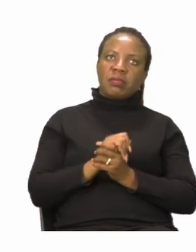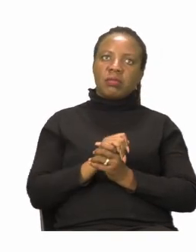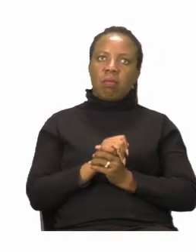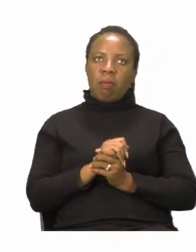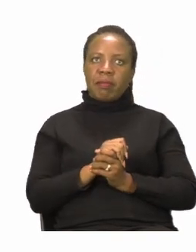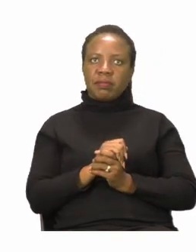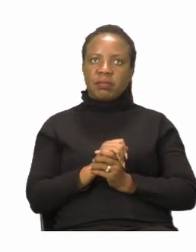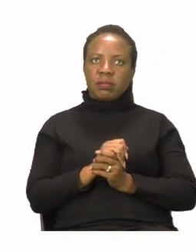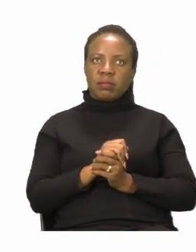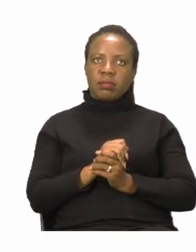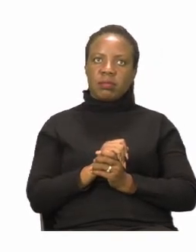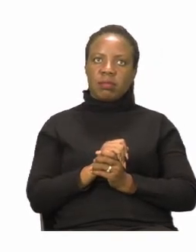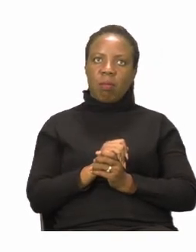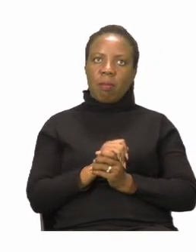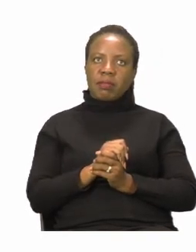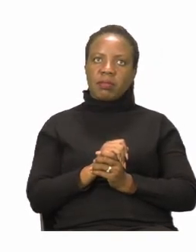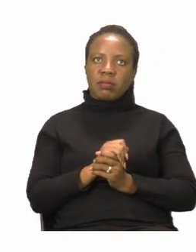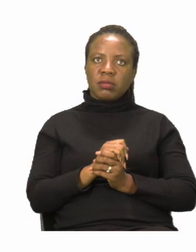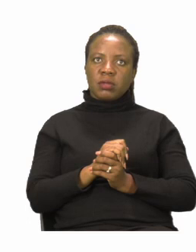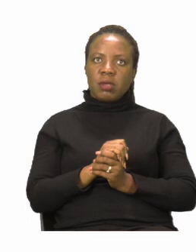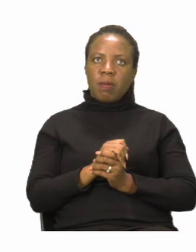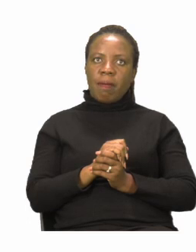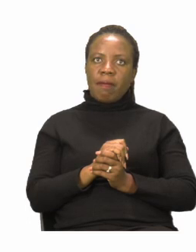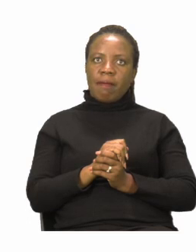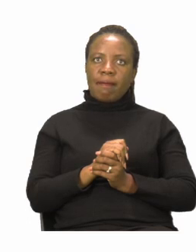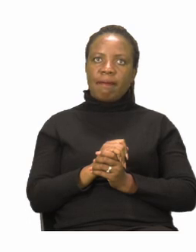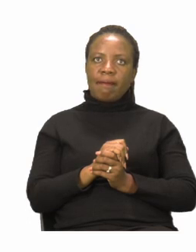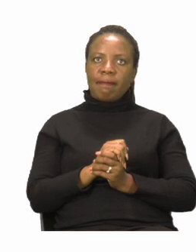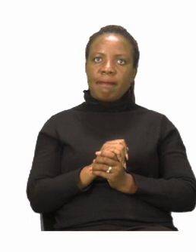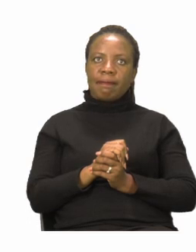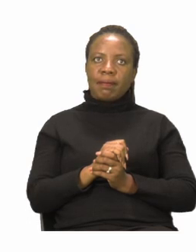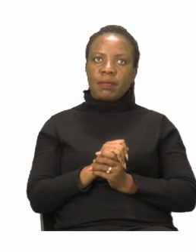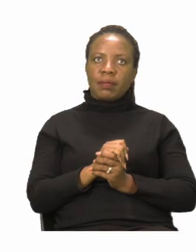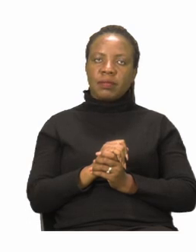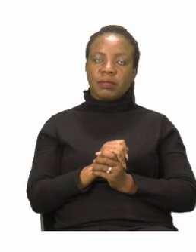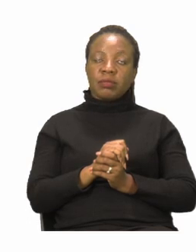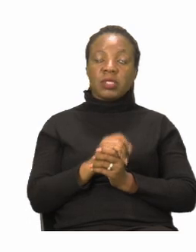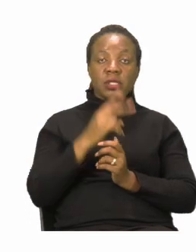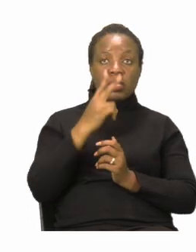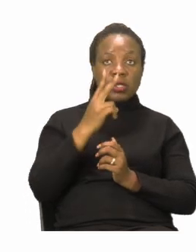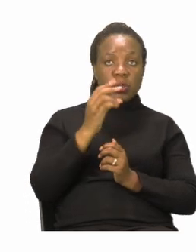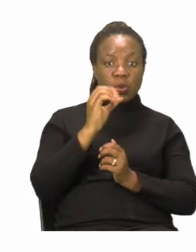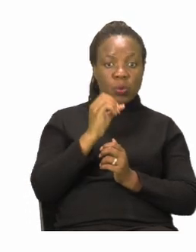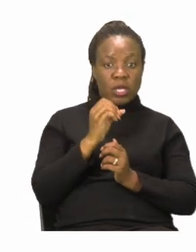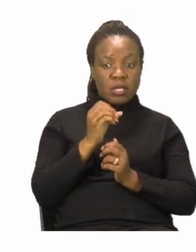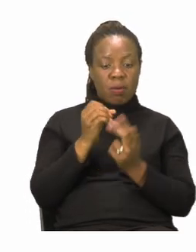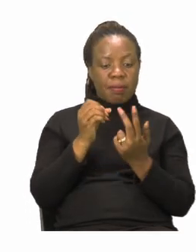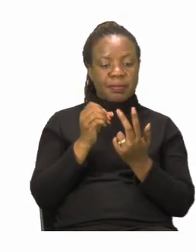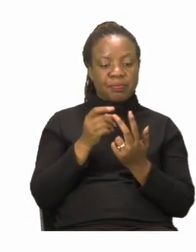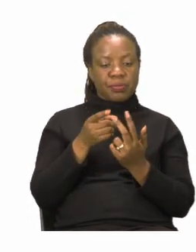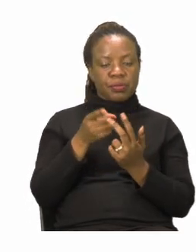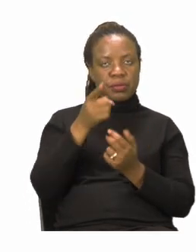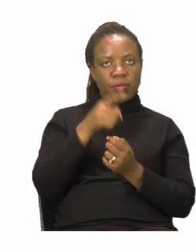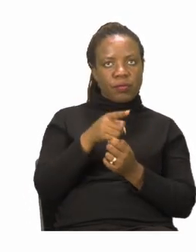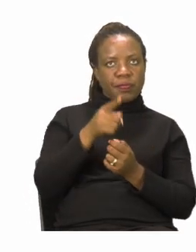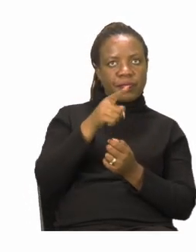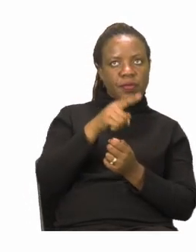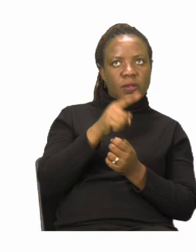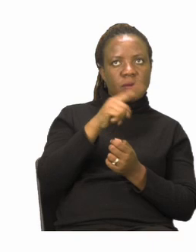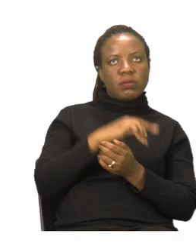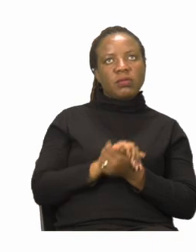the number 20. And if you start with the number 20, you have to count backwards,